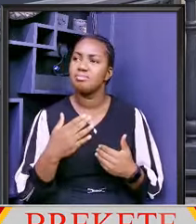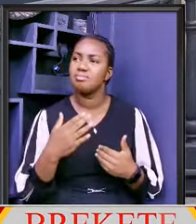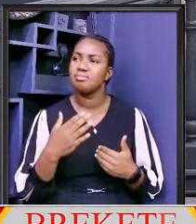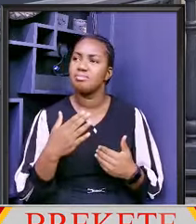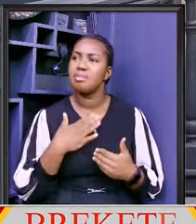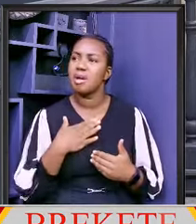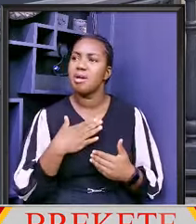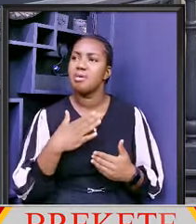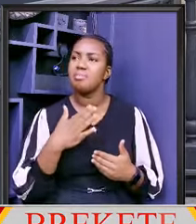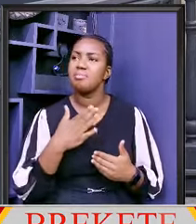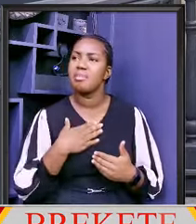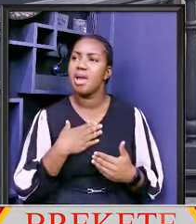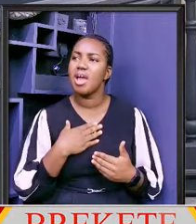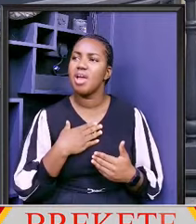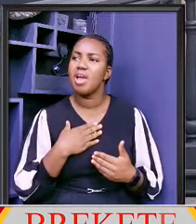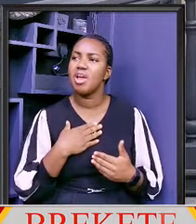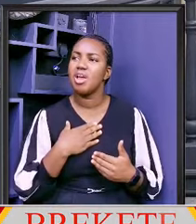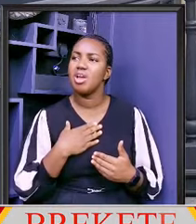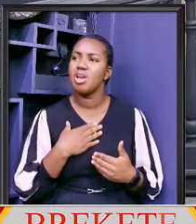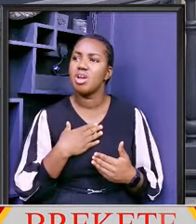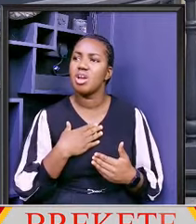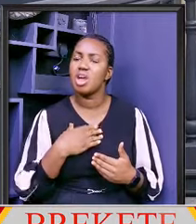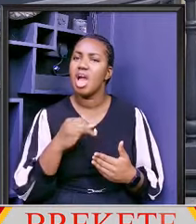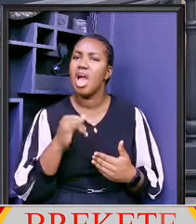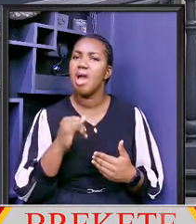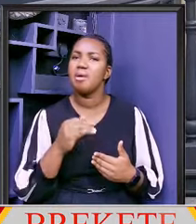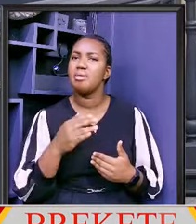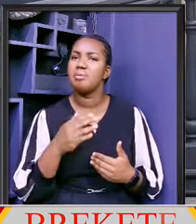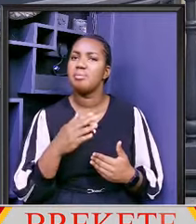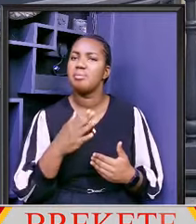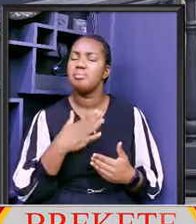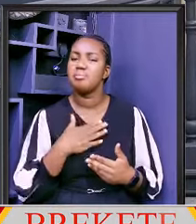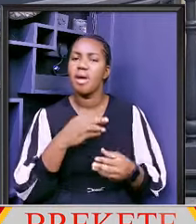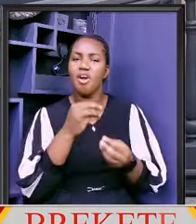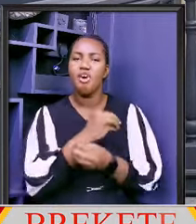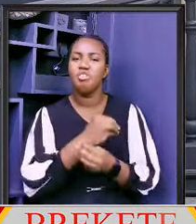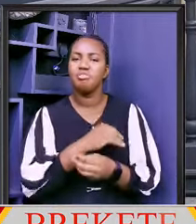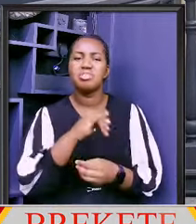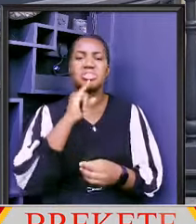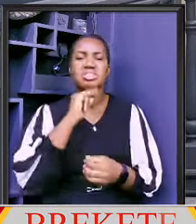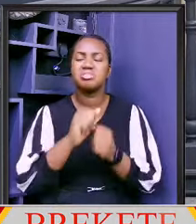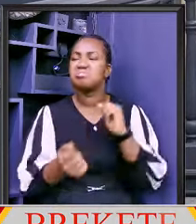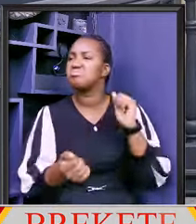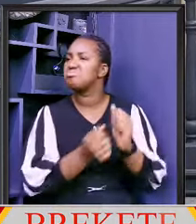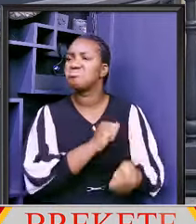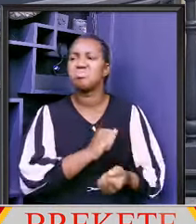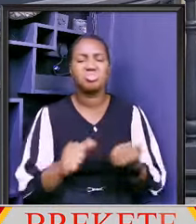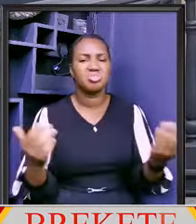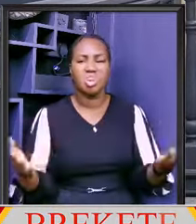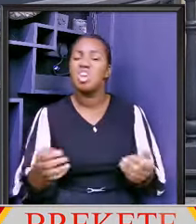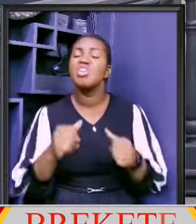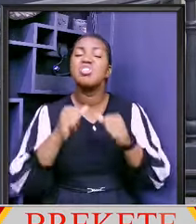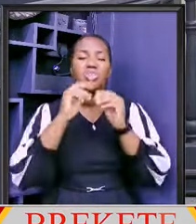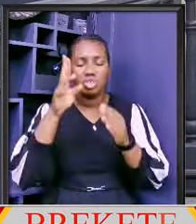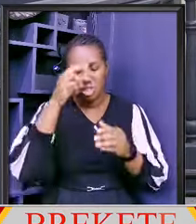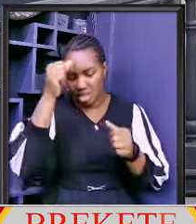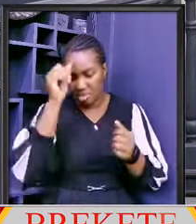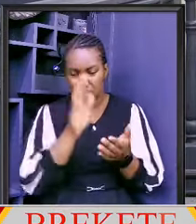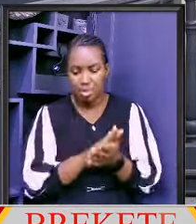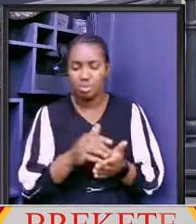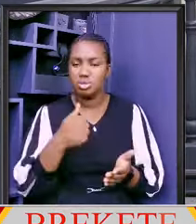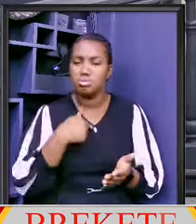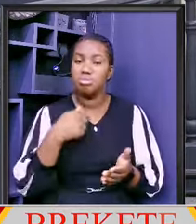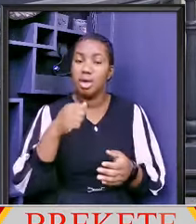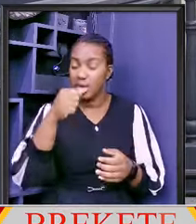have office. I borrow money to come here and I will borrow money to go back again. There's nothing that he promised he fulfilled. Okay. Sinan. Thank